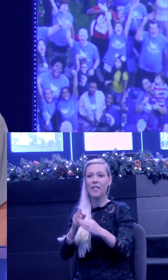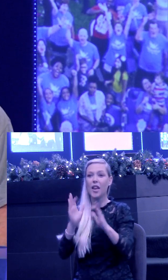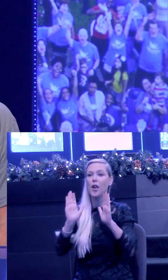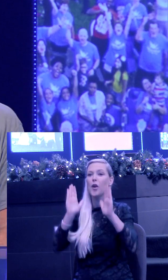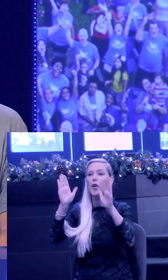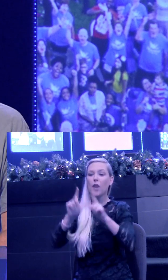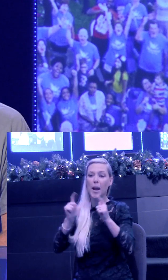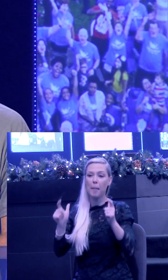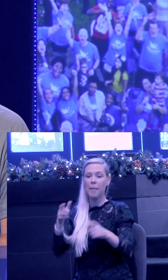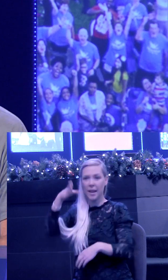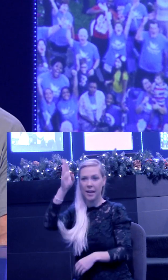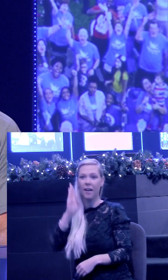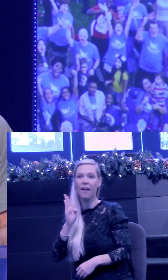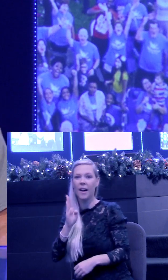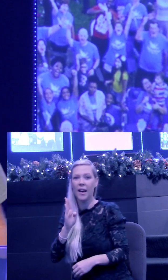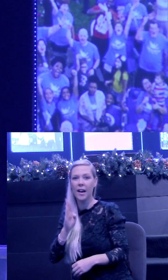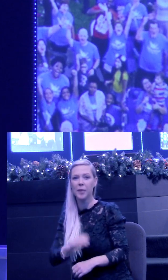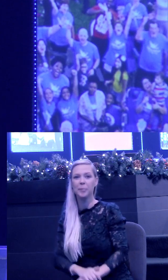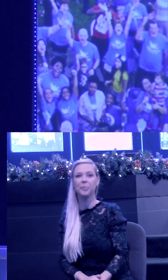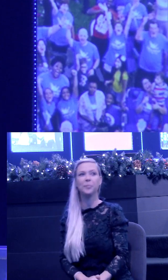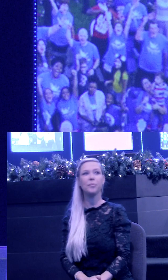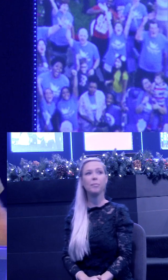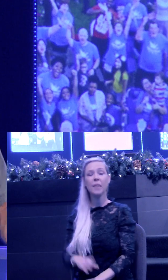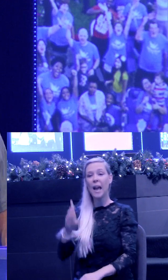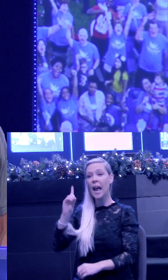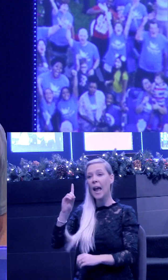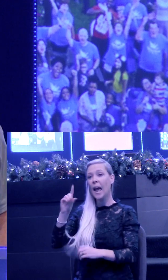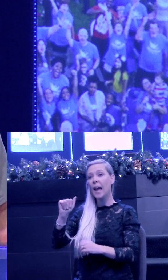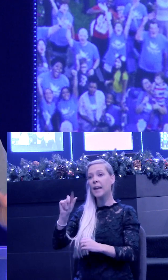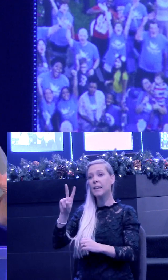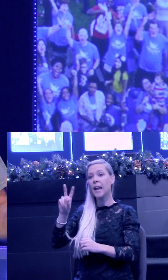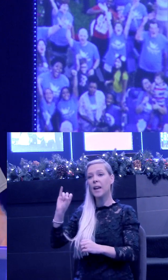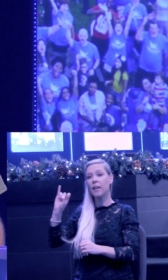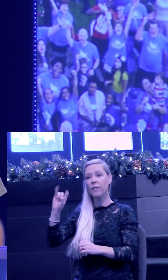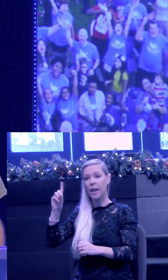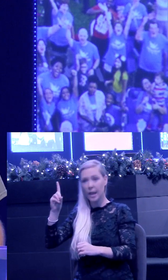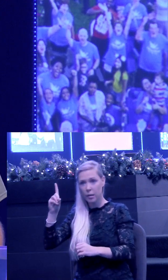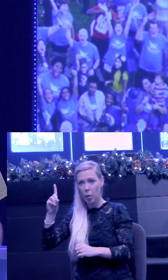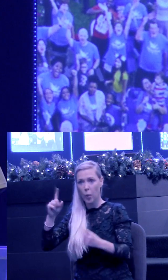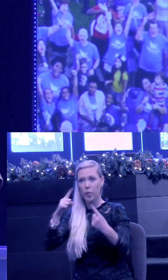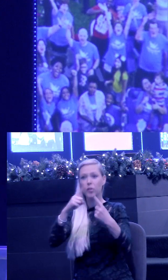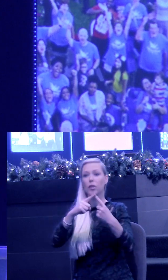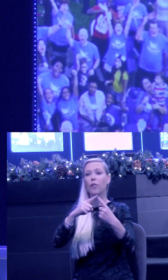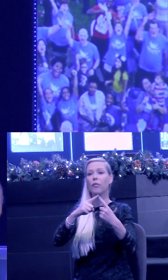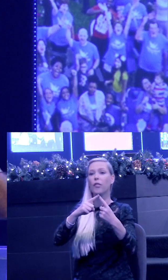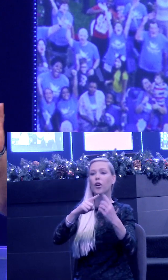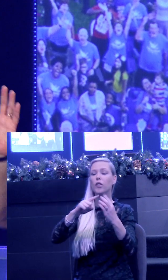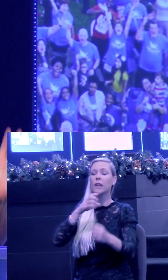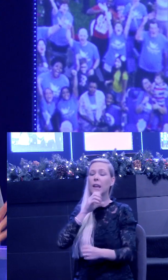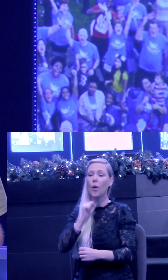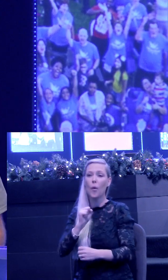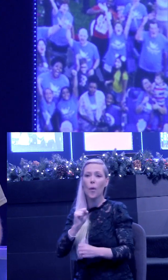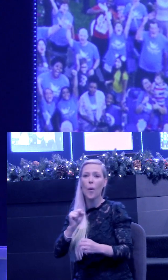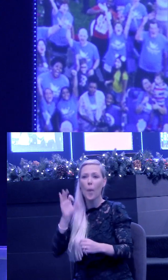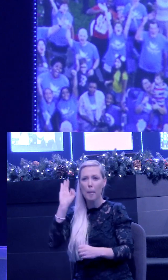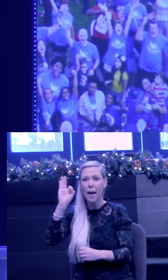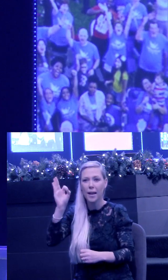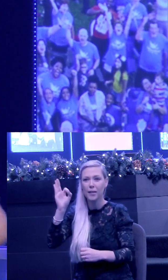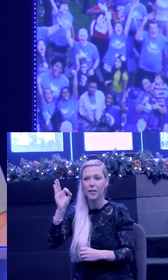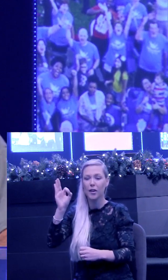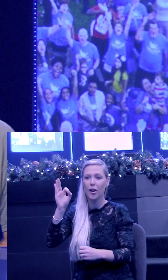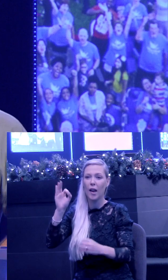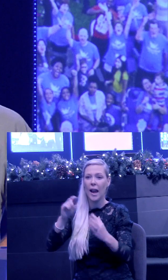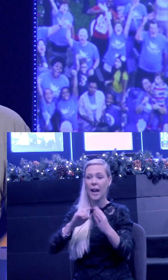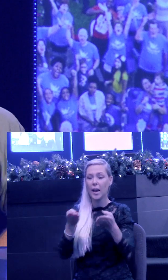David Chapman served as the senior minister from 1975 to 1978, and God used David in a great way.